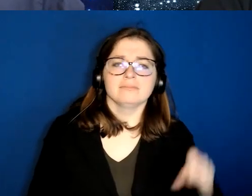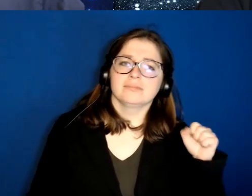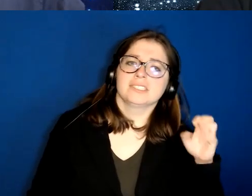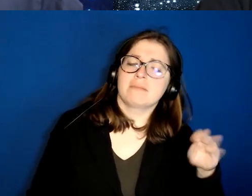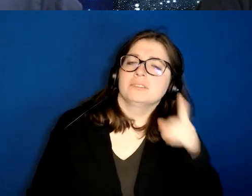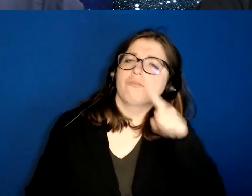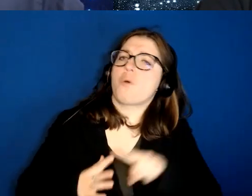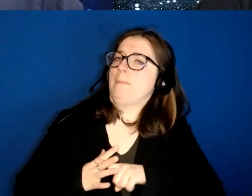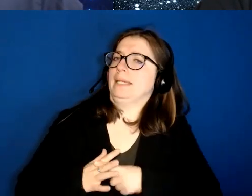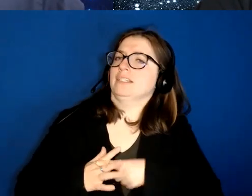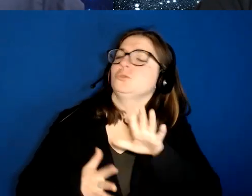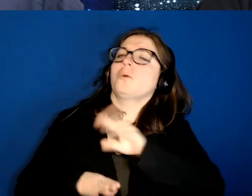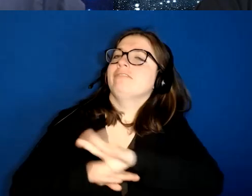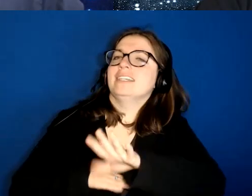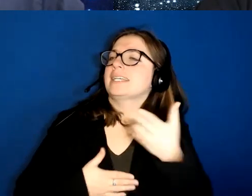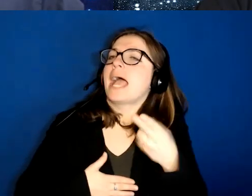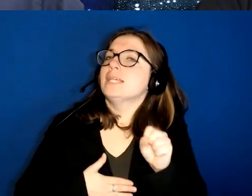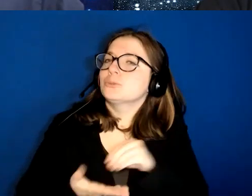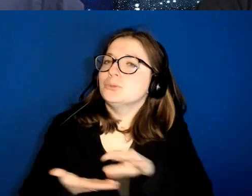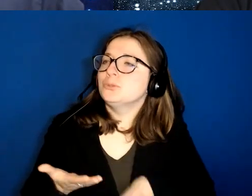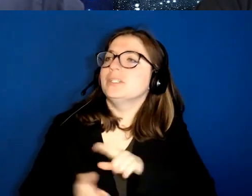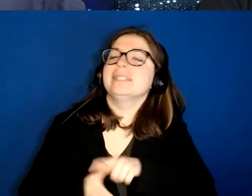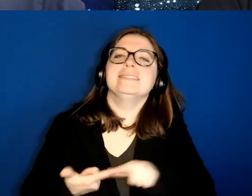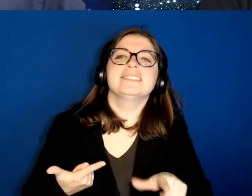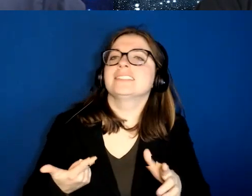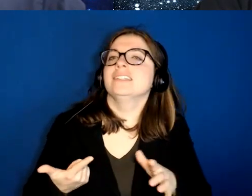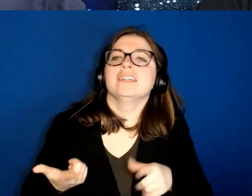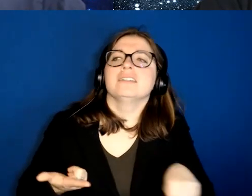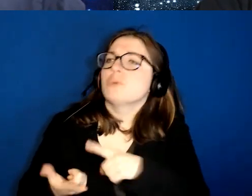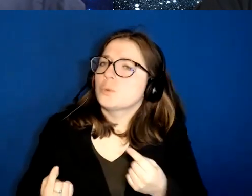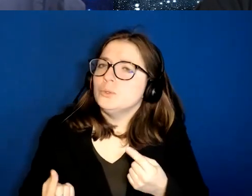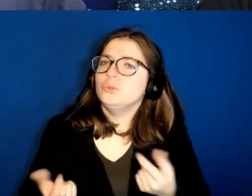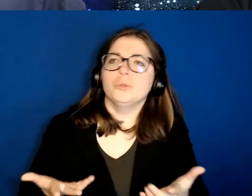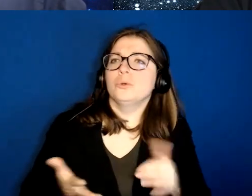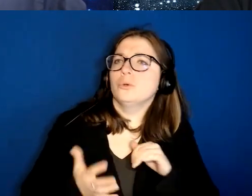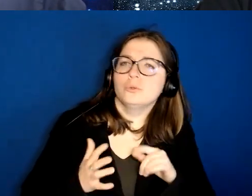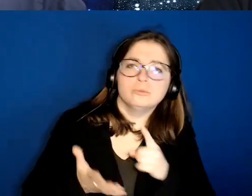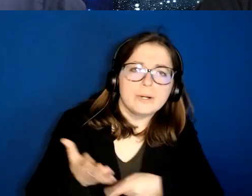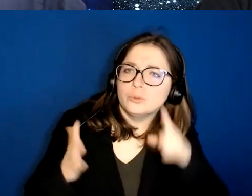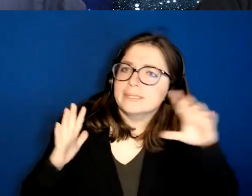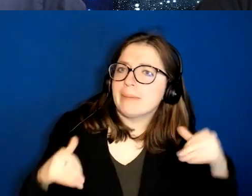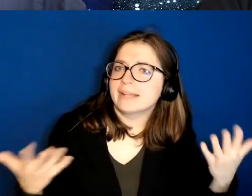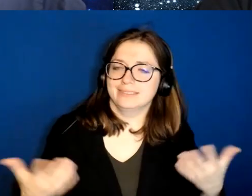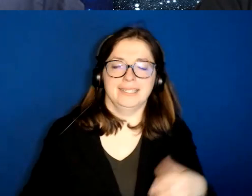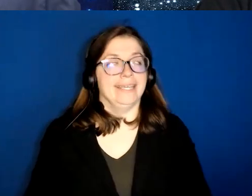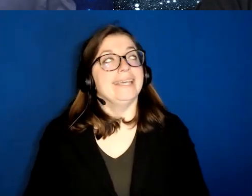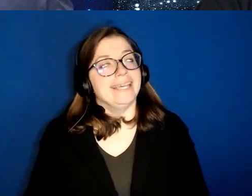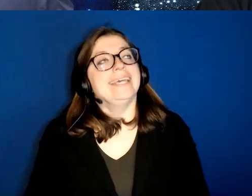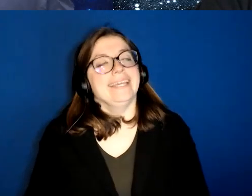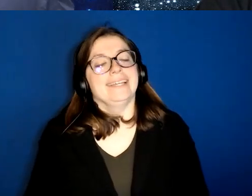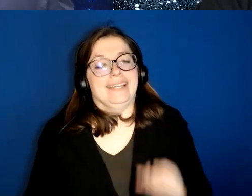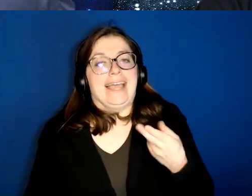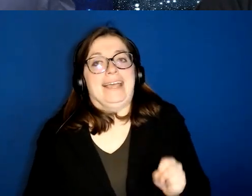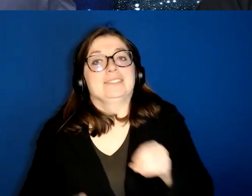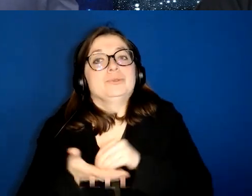what would your advice be? Like high school students, what can they do? What should they expect? I think that that high school students